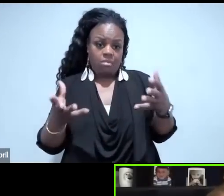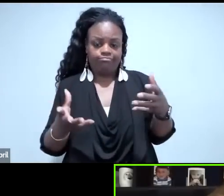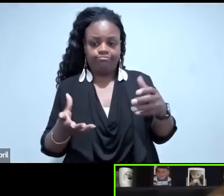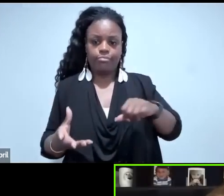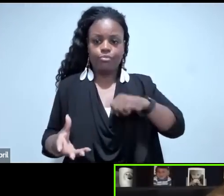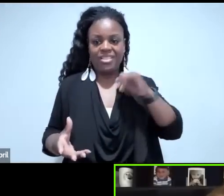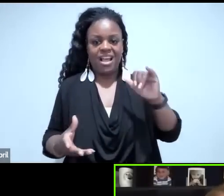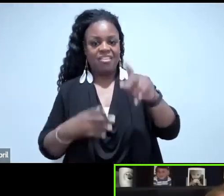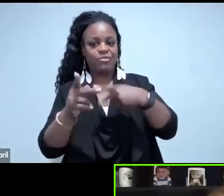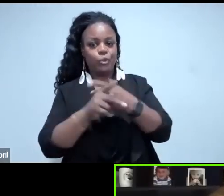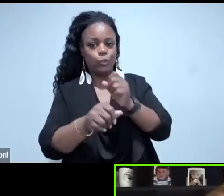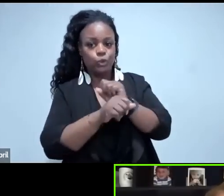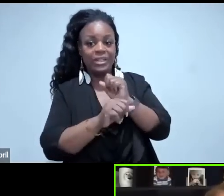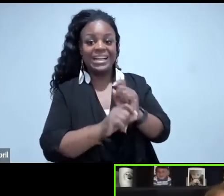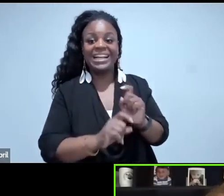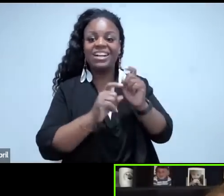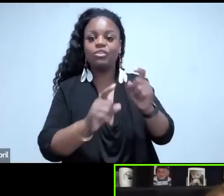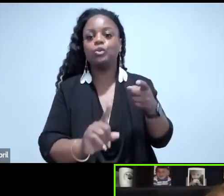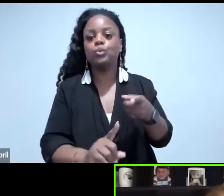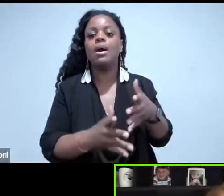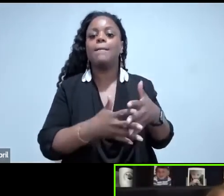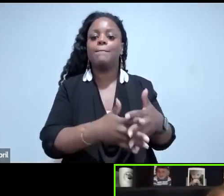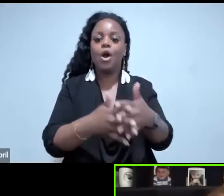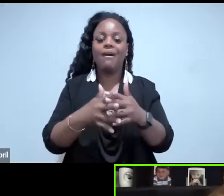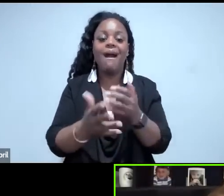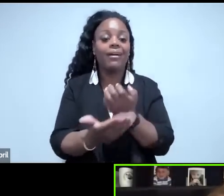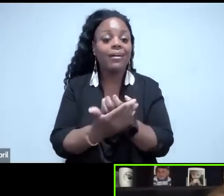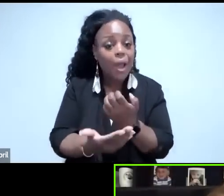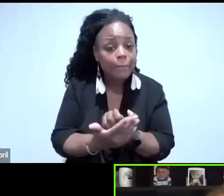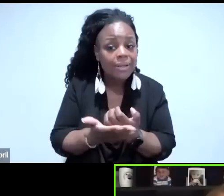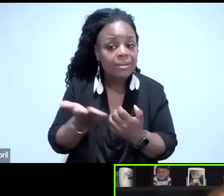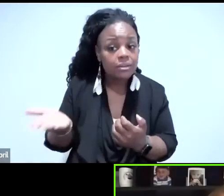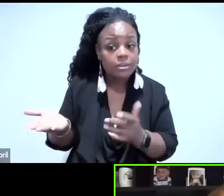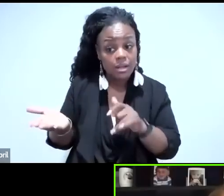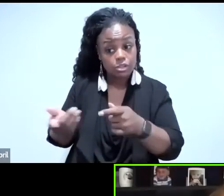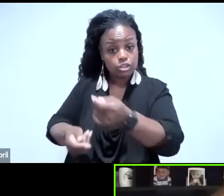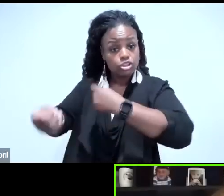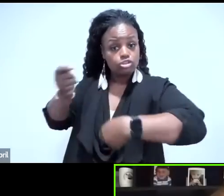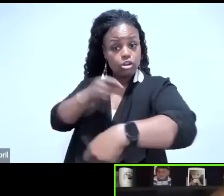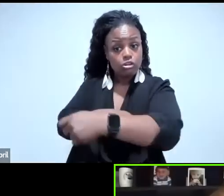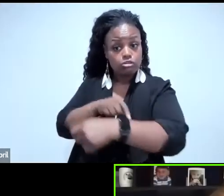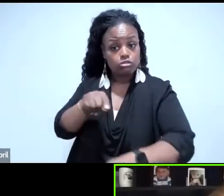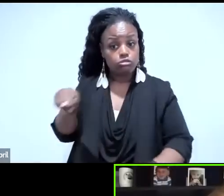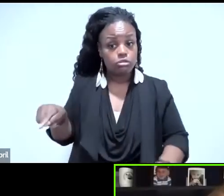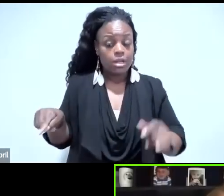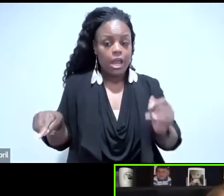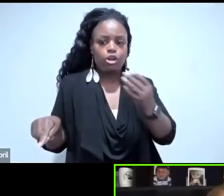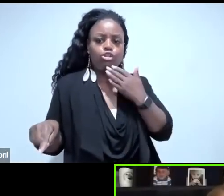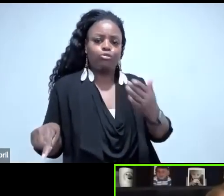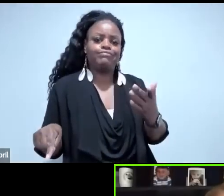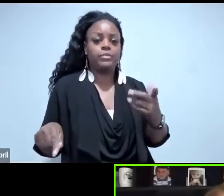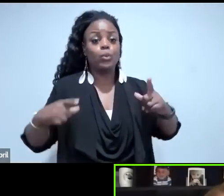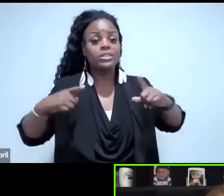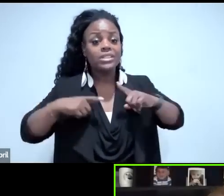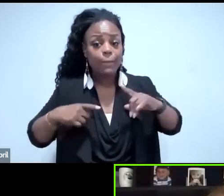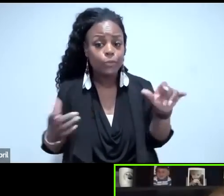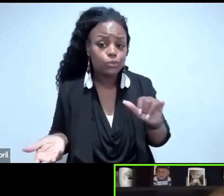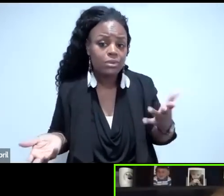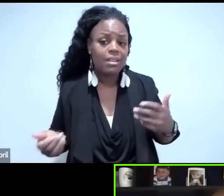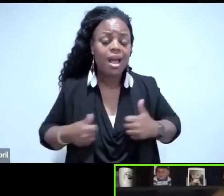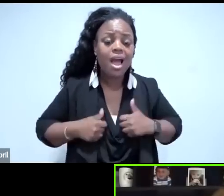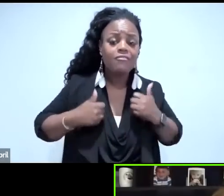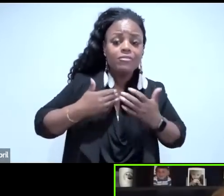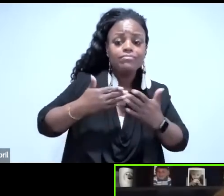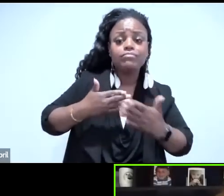in exchange for that, you can have a decent retirement, you can have a decent life, your children can have an education, and you can work to make your